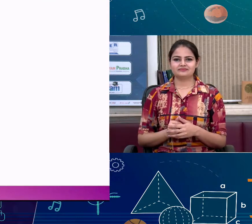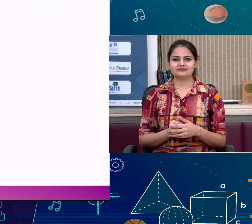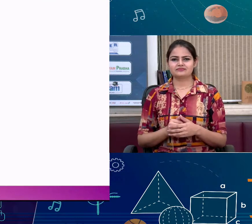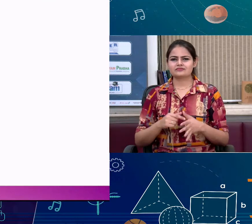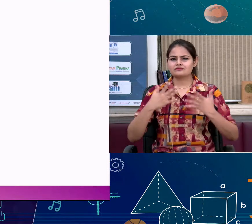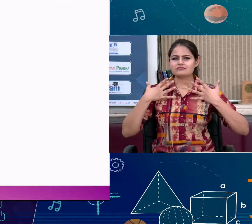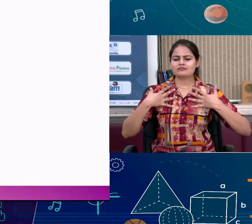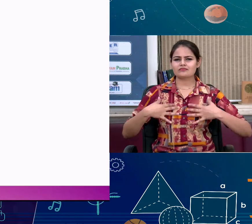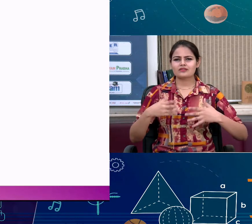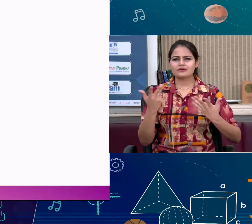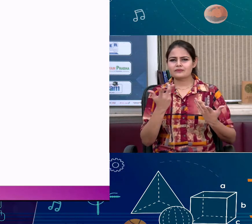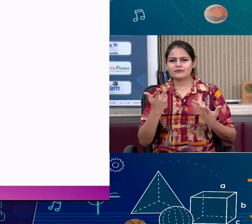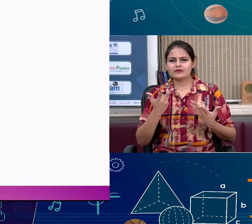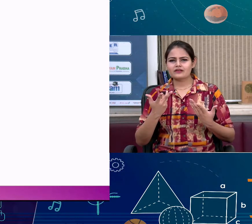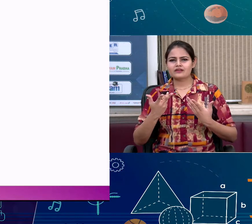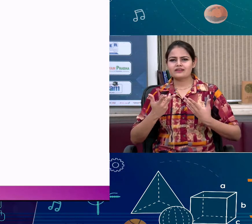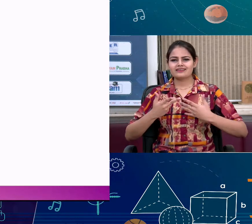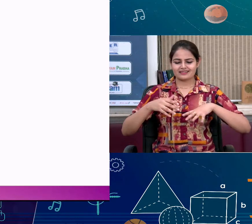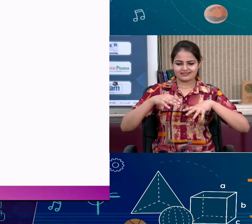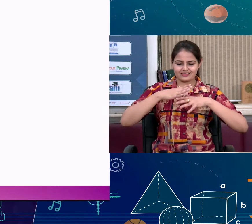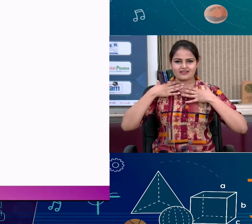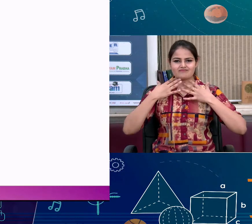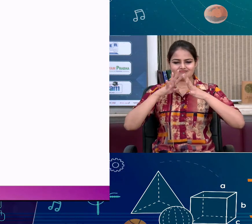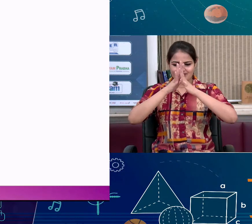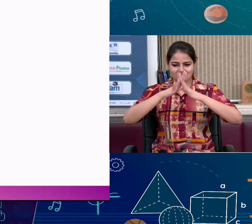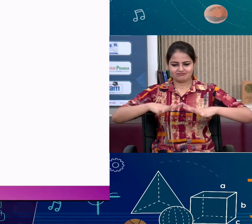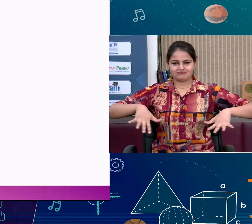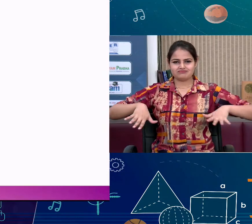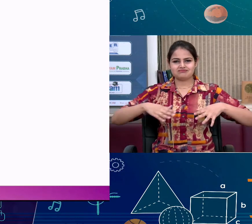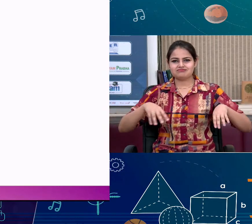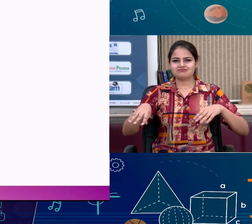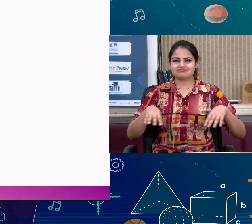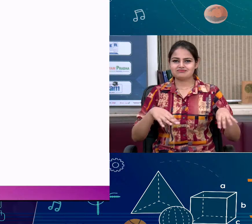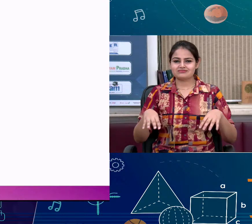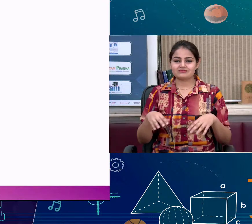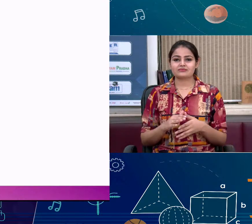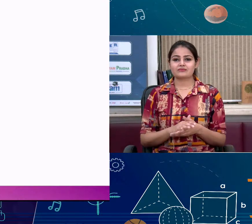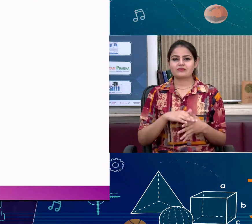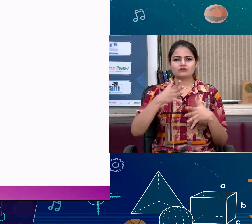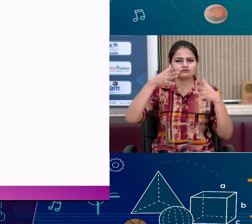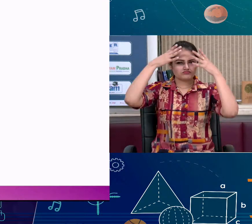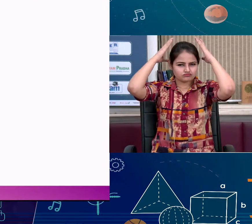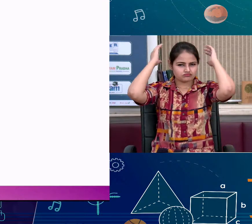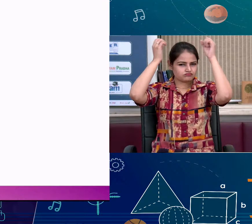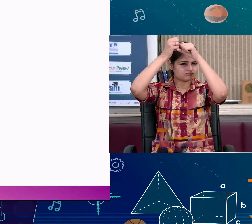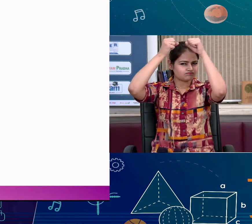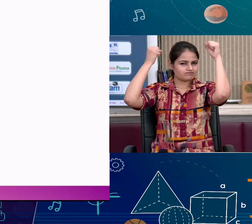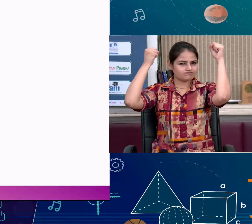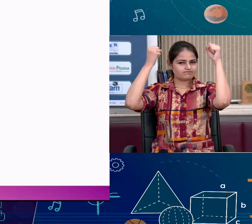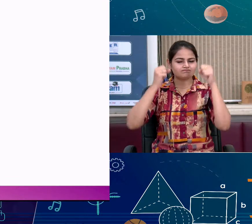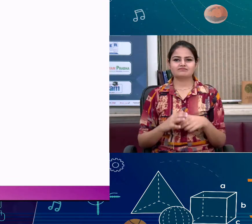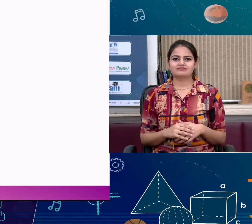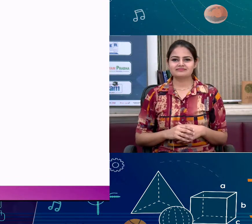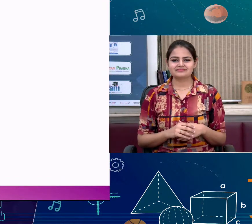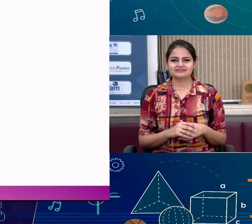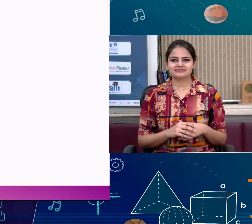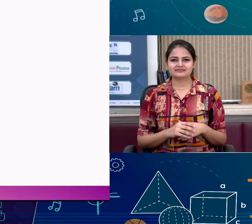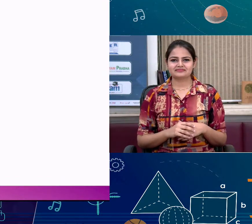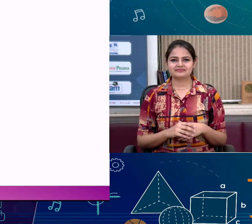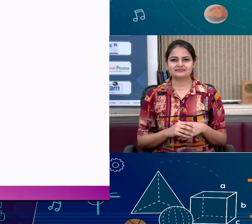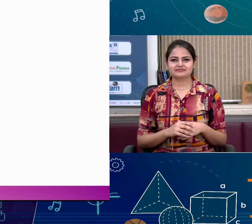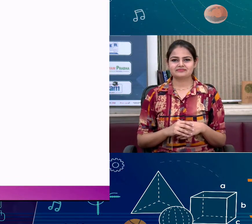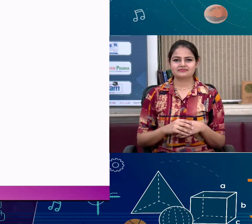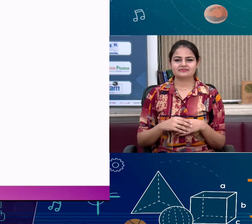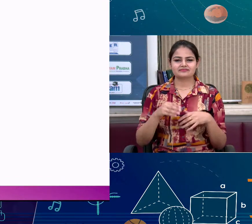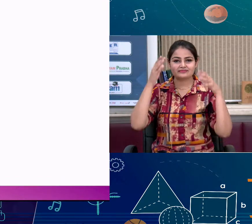very cute little blue color frock, and her hair is tied in a